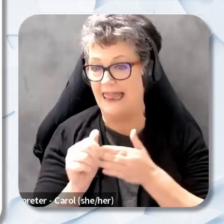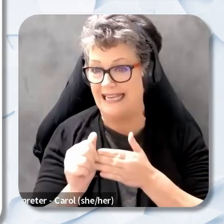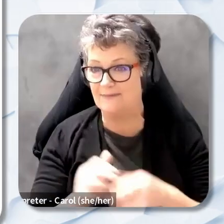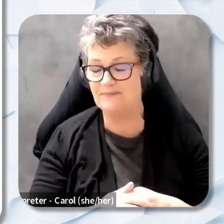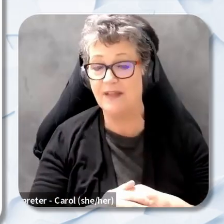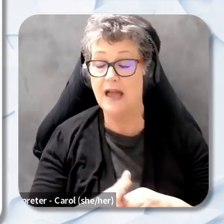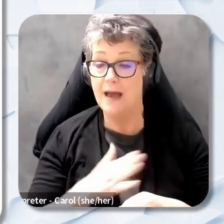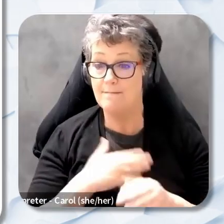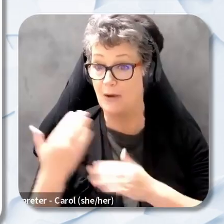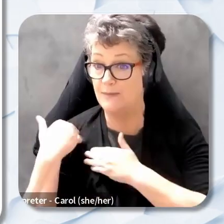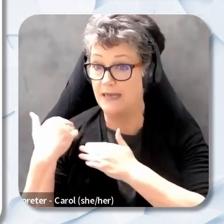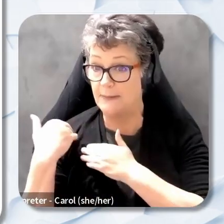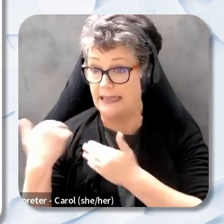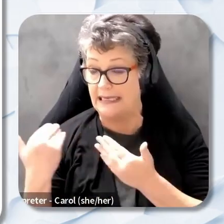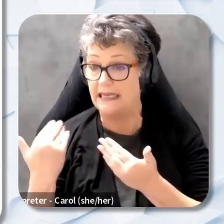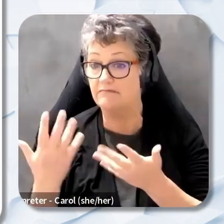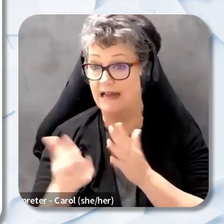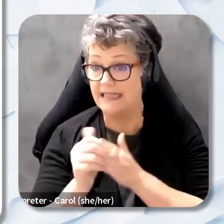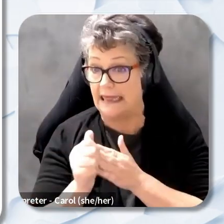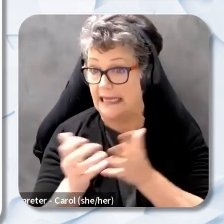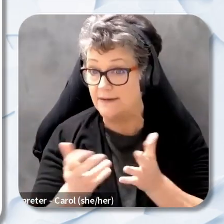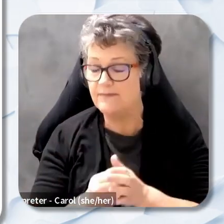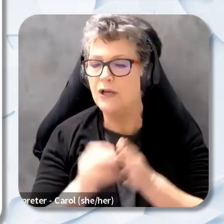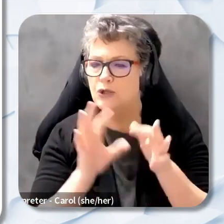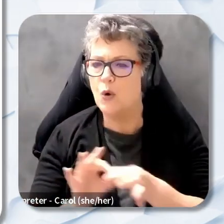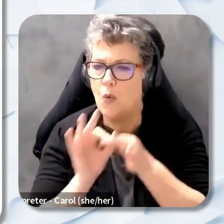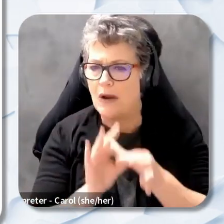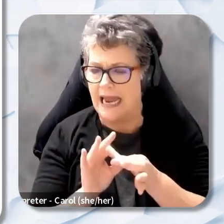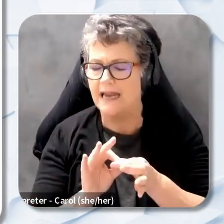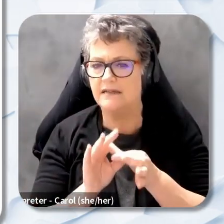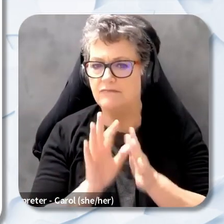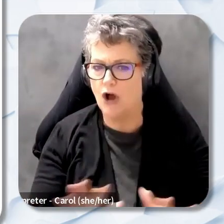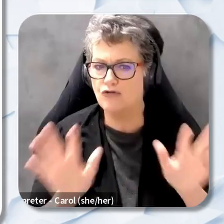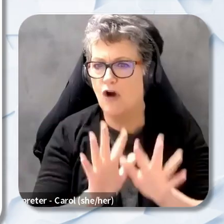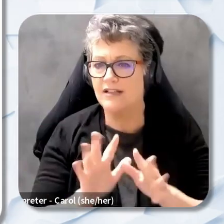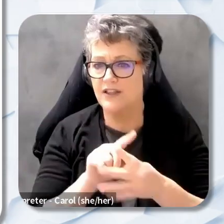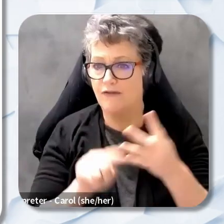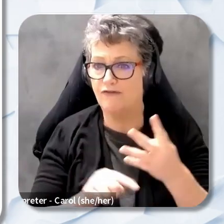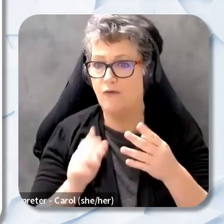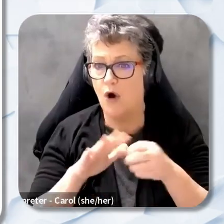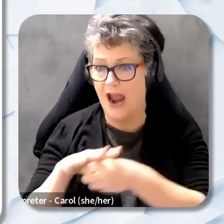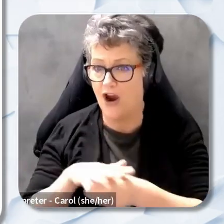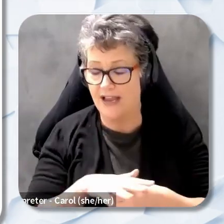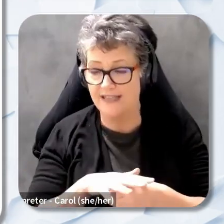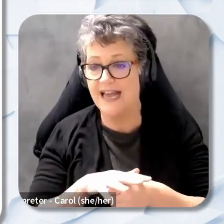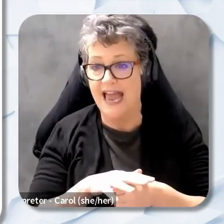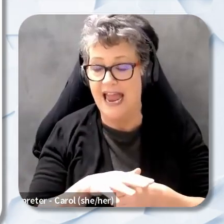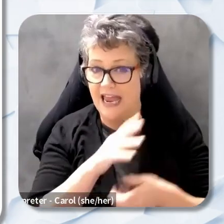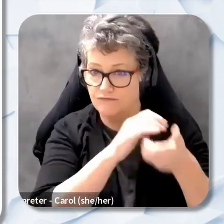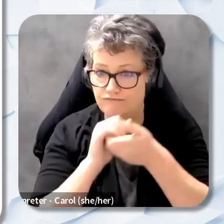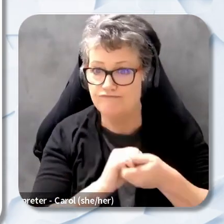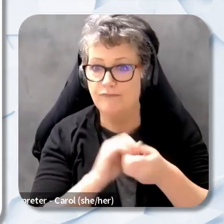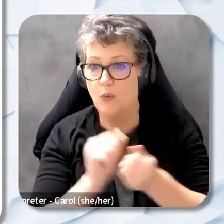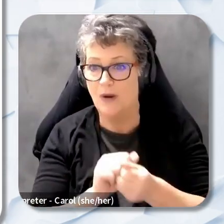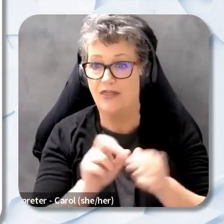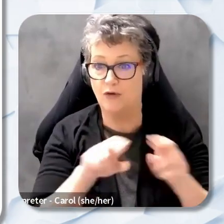My responsibility as the statewide lead is to coordinate efforts across the 4 regions in collaboration with the regional